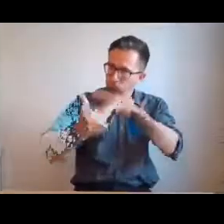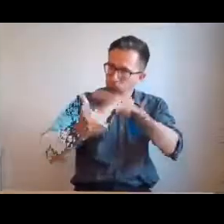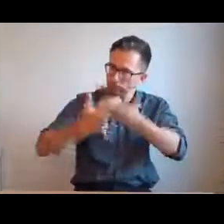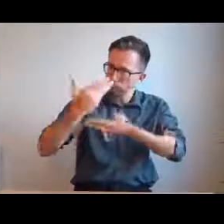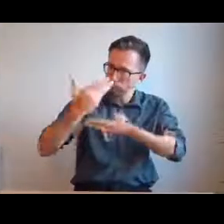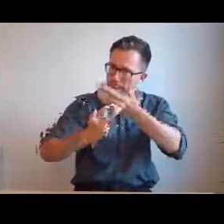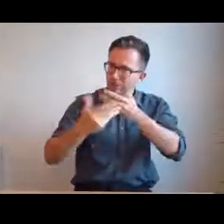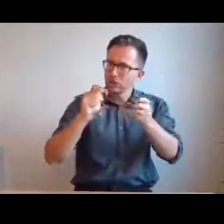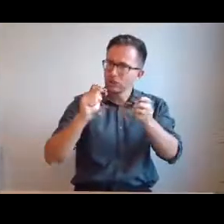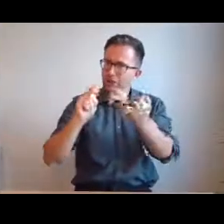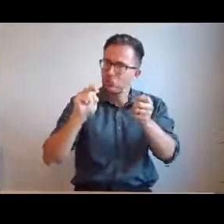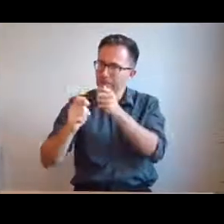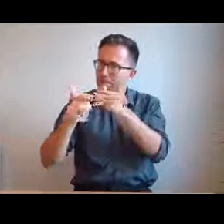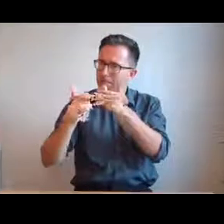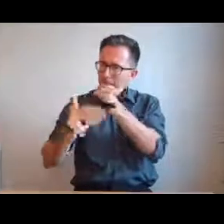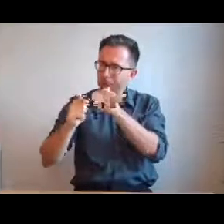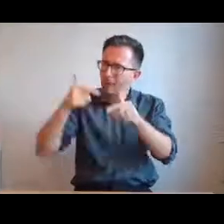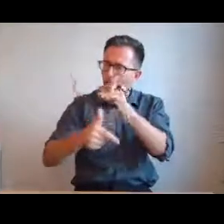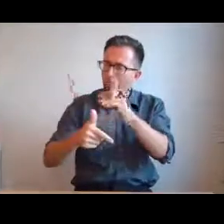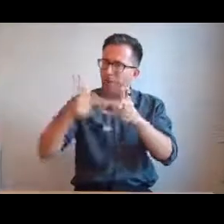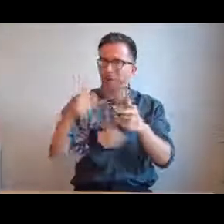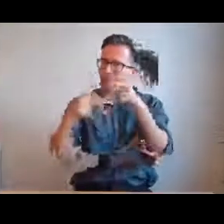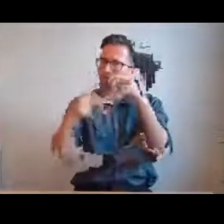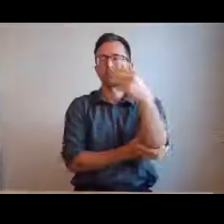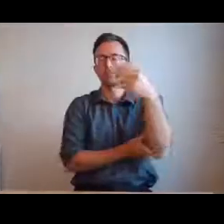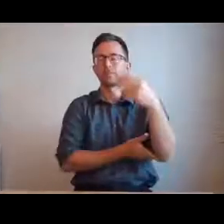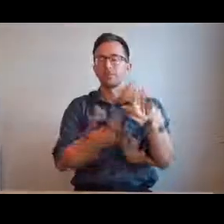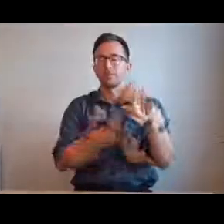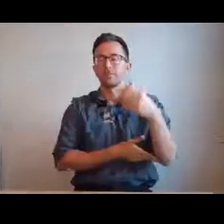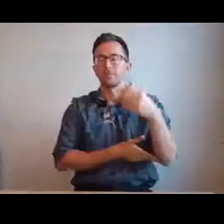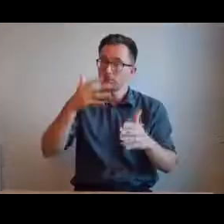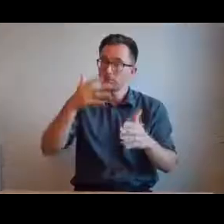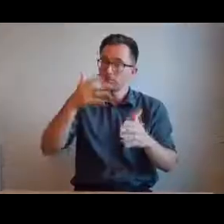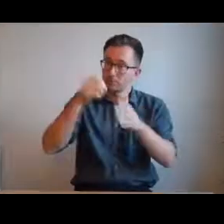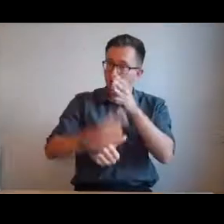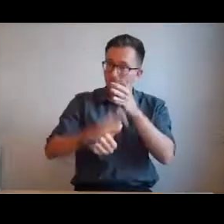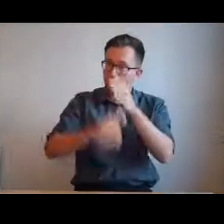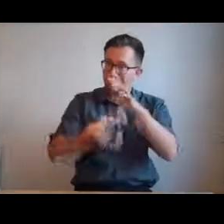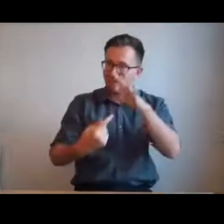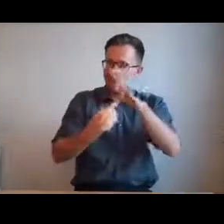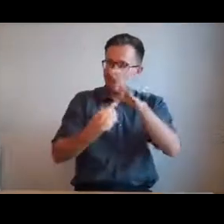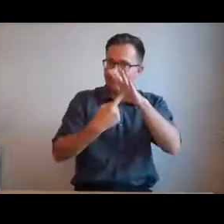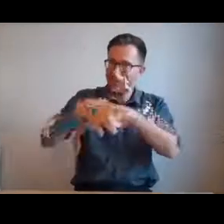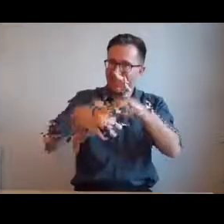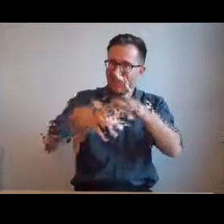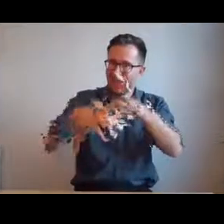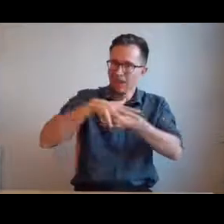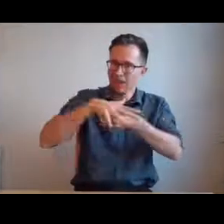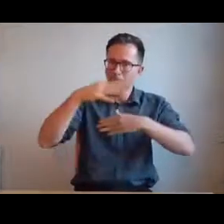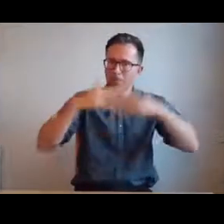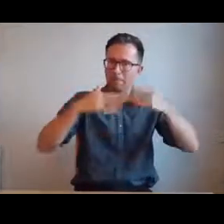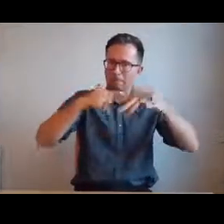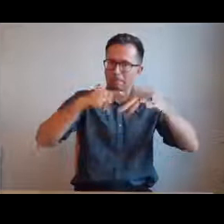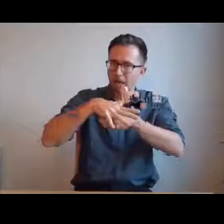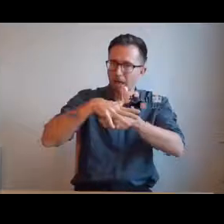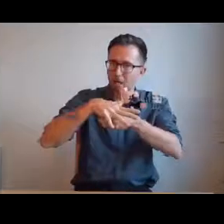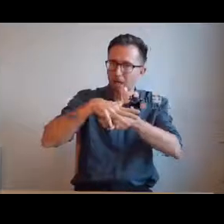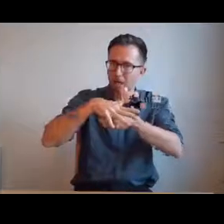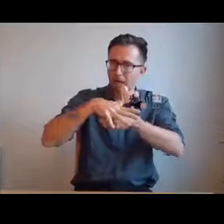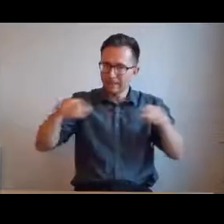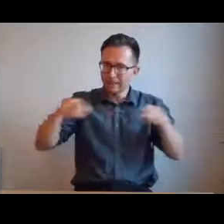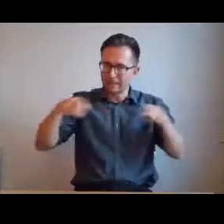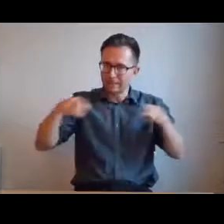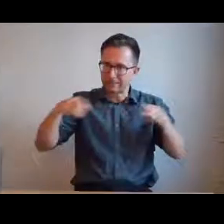more depth. We'll start off by covering some key themes regarding the development boundary, environmental